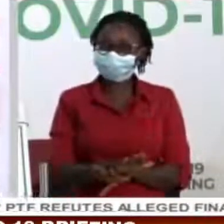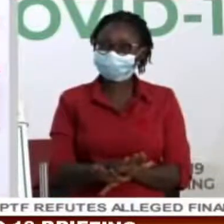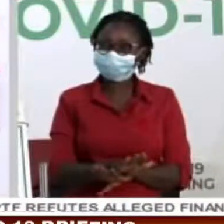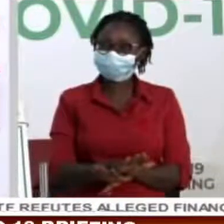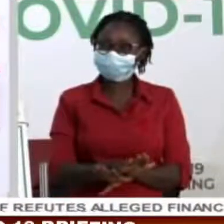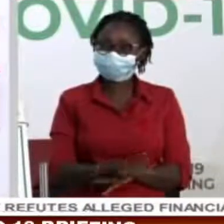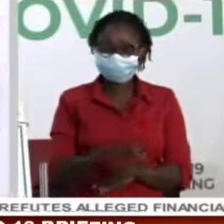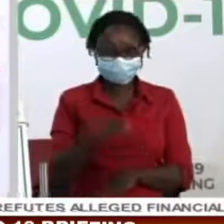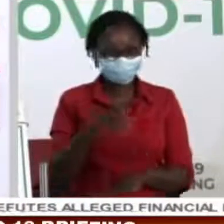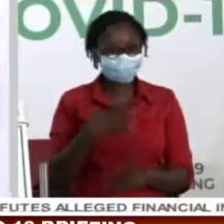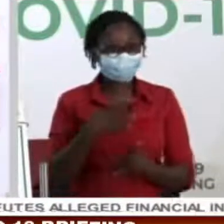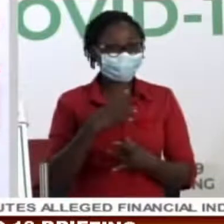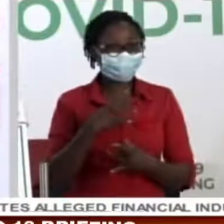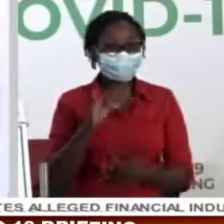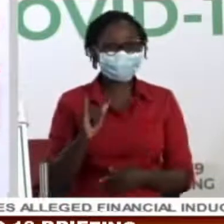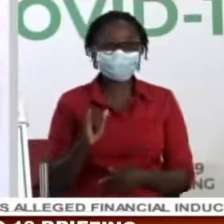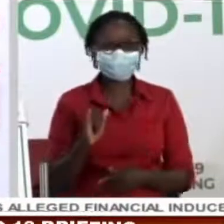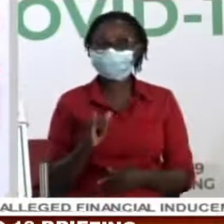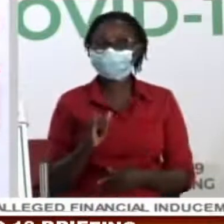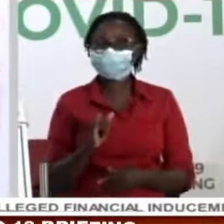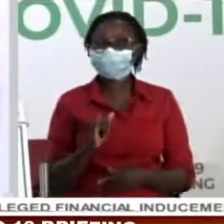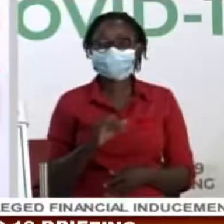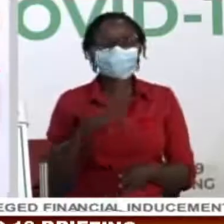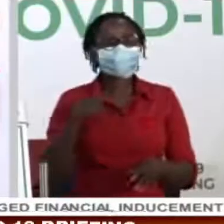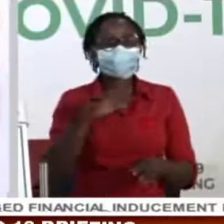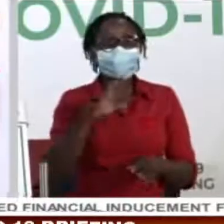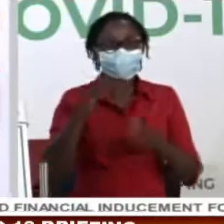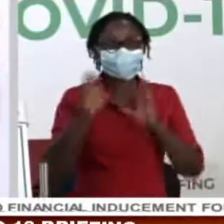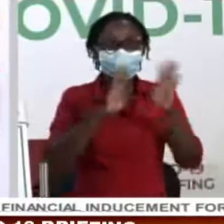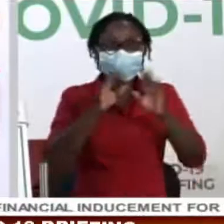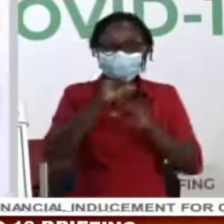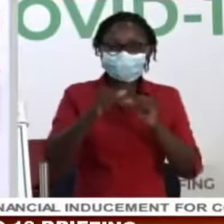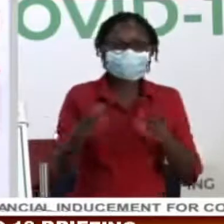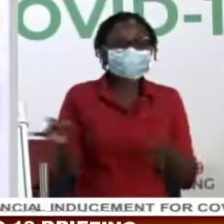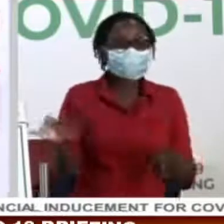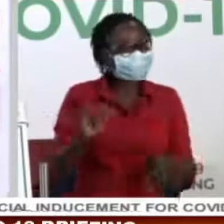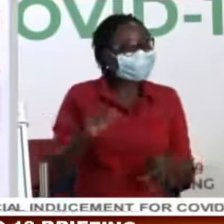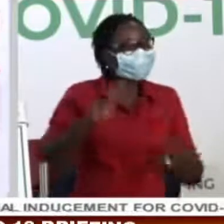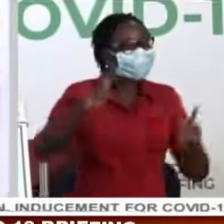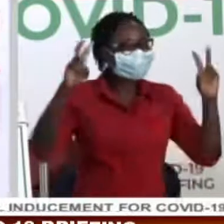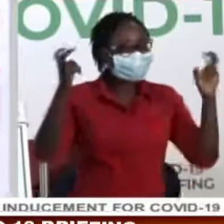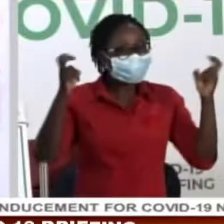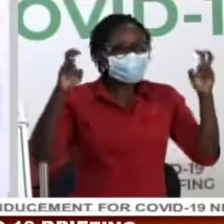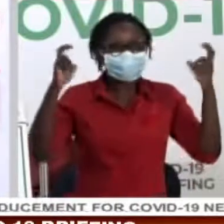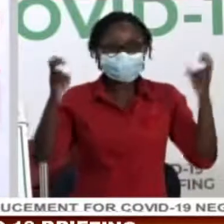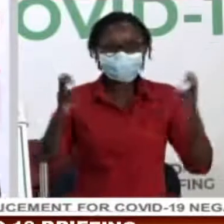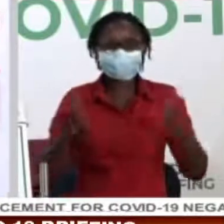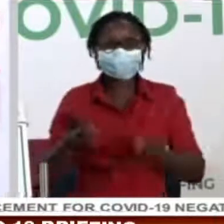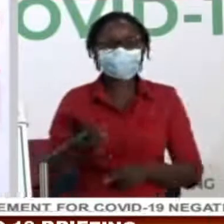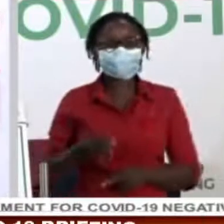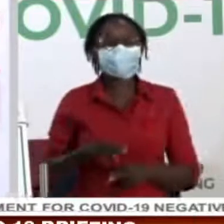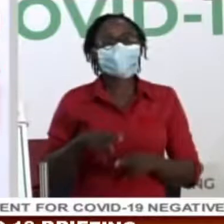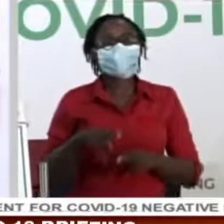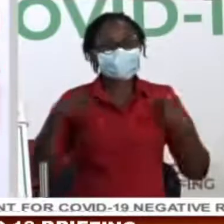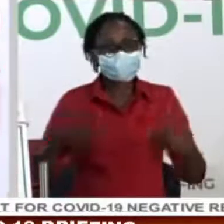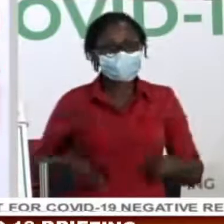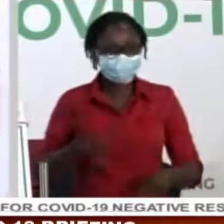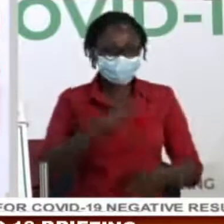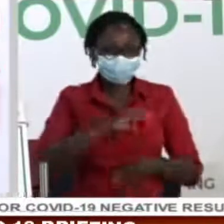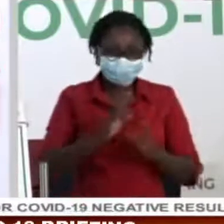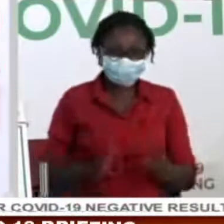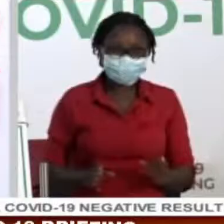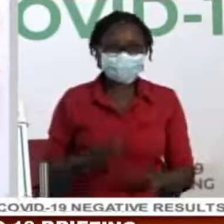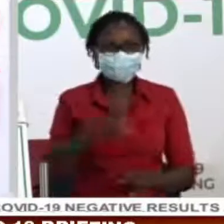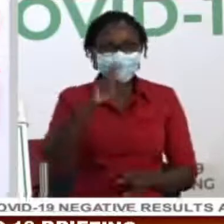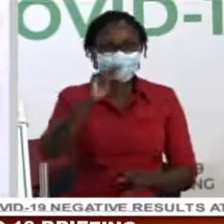Well, interestingly, all three of us have been talking about the same issue. The Honorable Minister of Health, the representative of the NCDC, and myself.